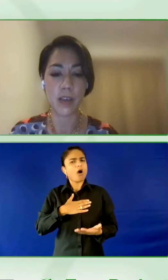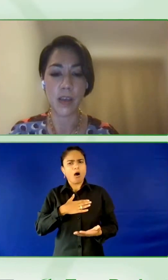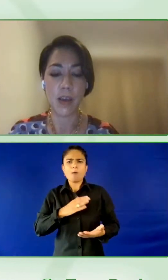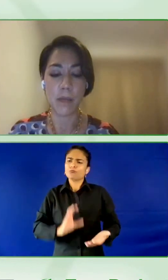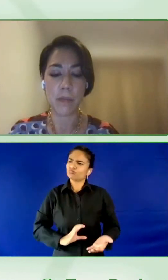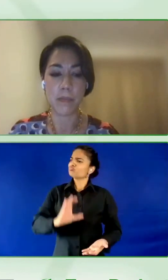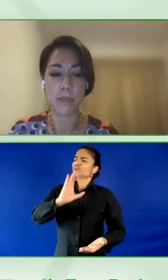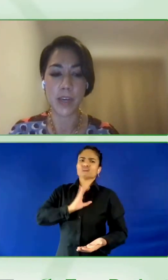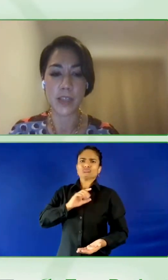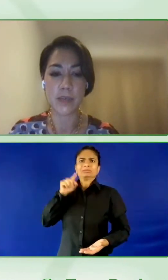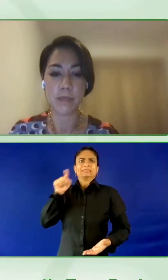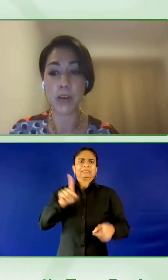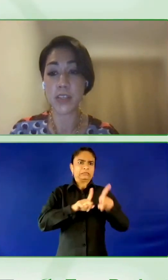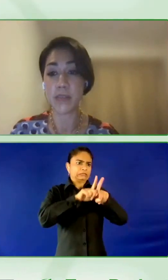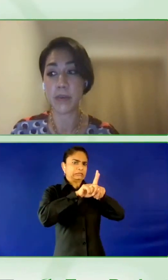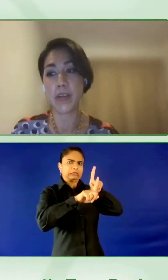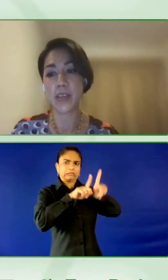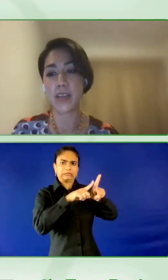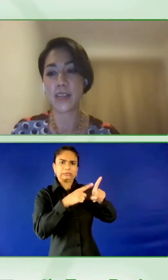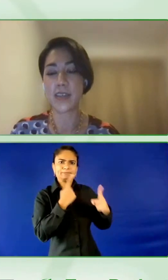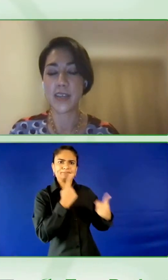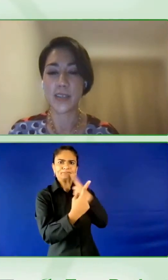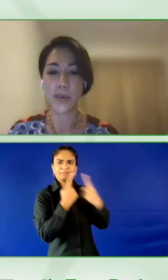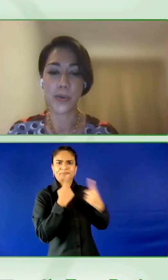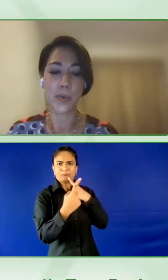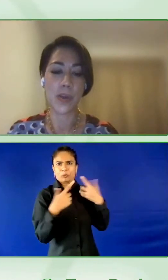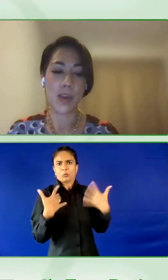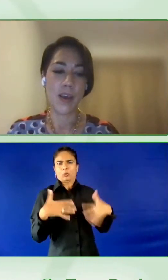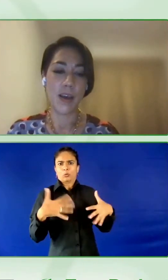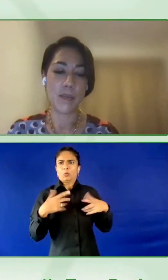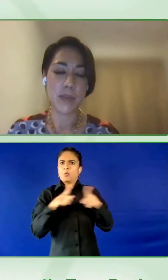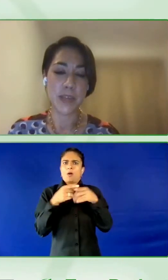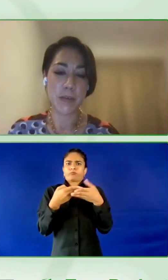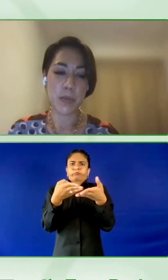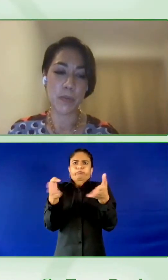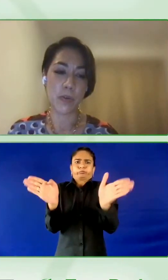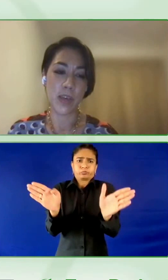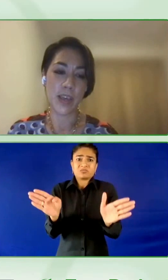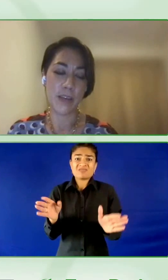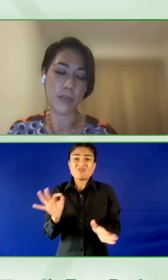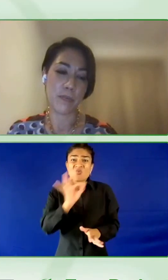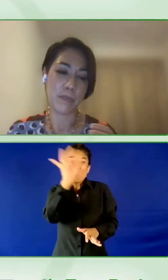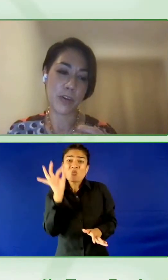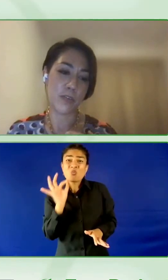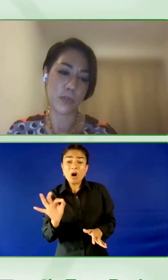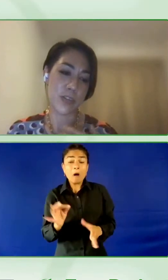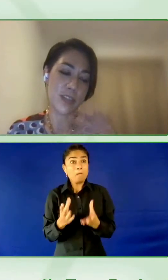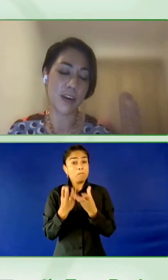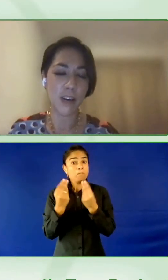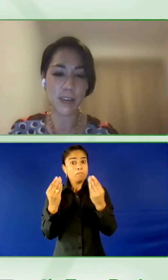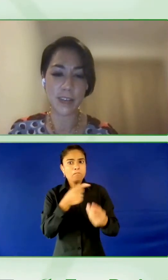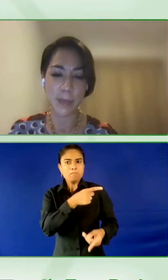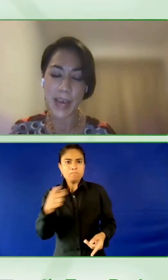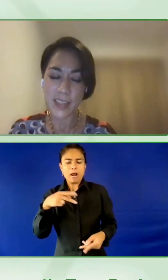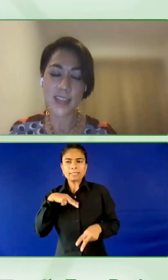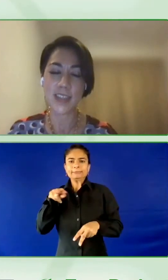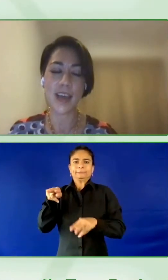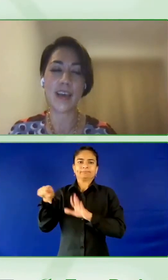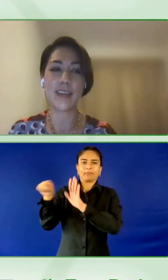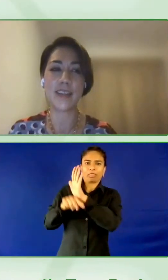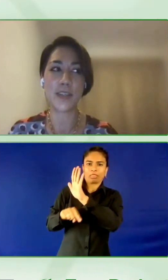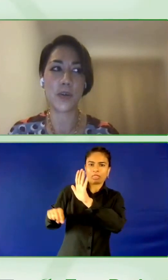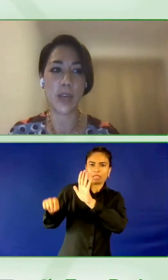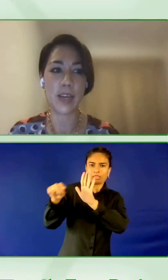information that is positive about sex. So sometimes people can get it from sources that aren't the